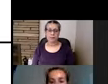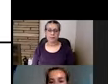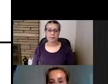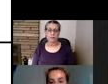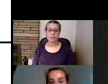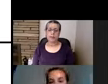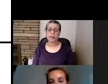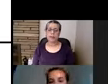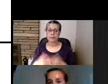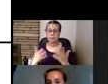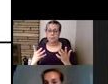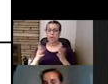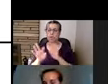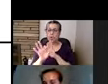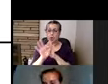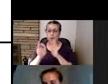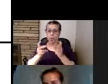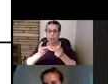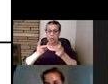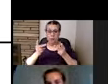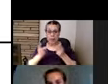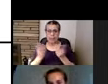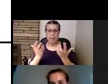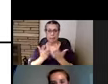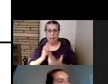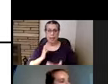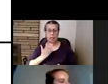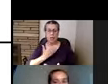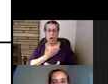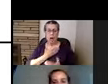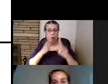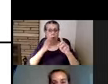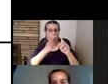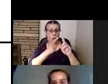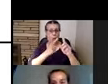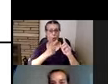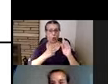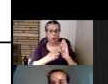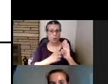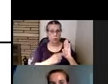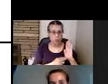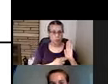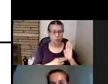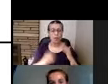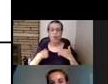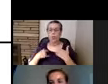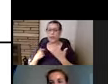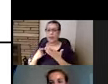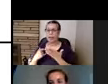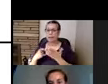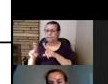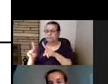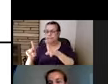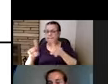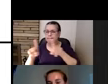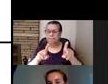So to select locations in line with our principles and goal, we designed an approach and conducted an analysis to determine where